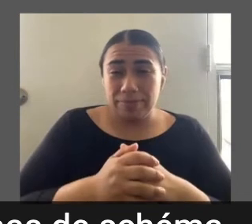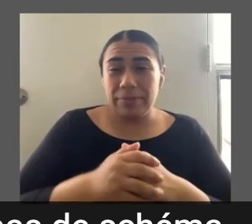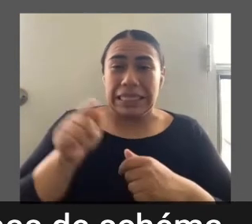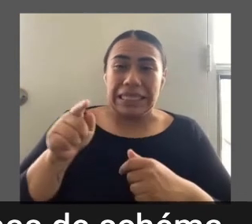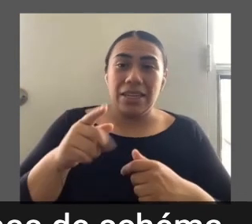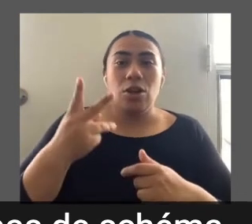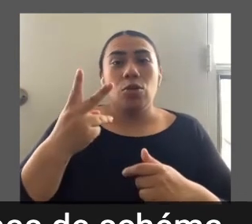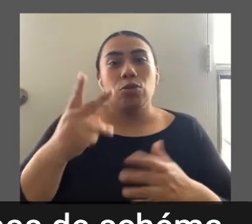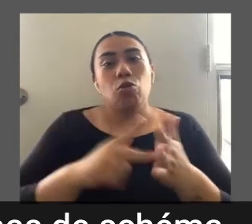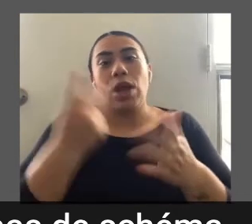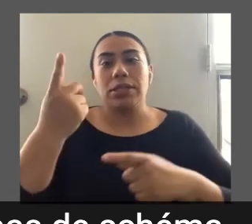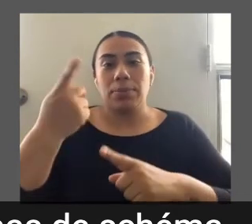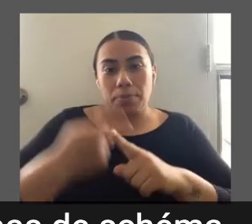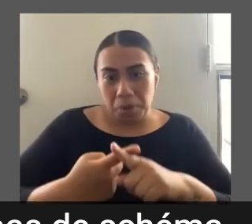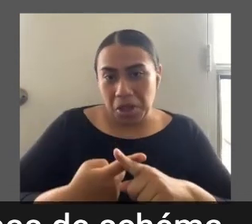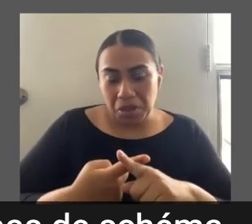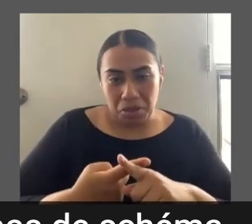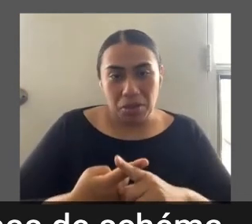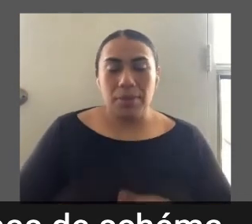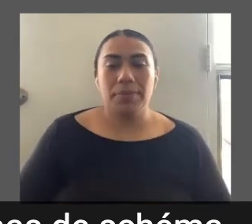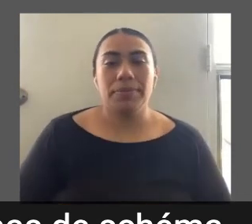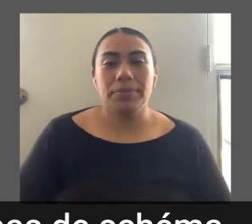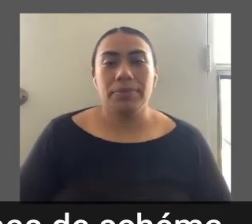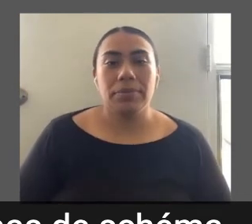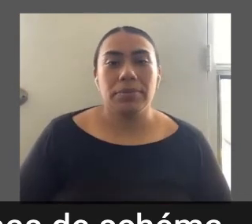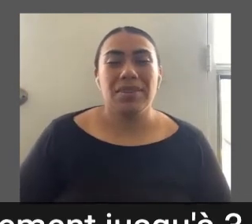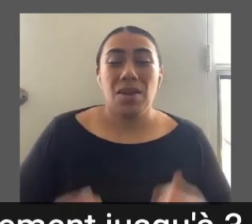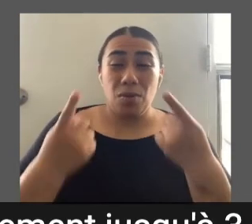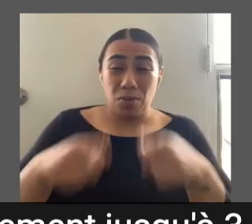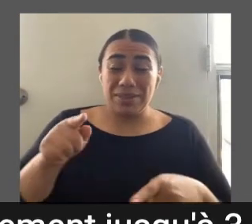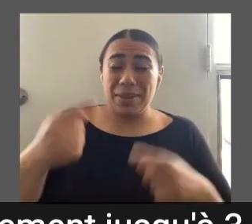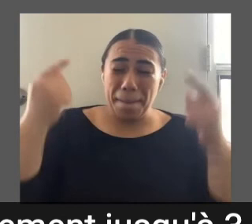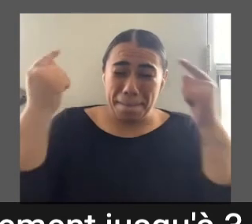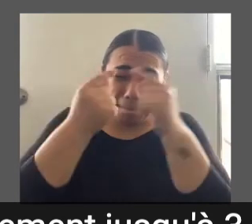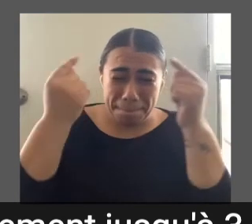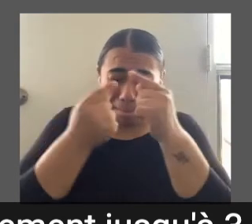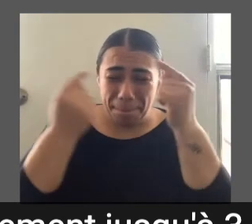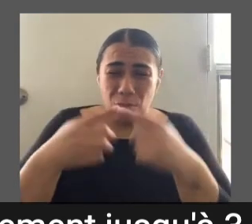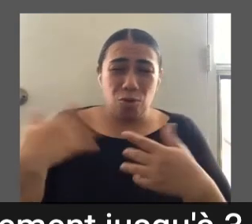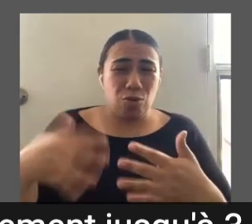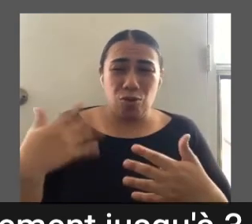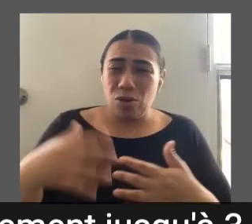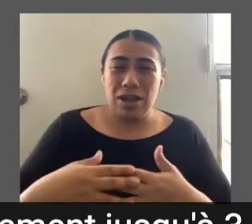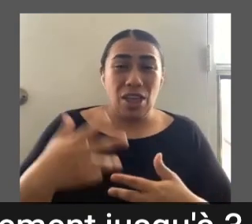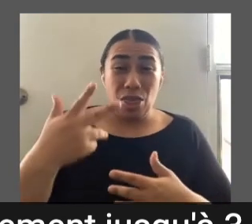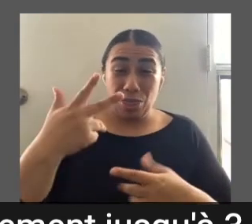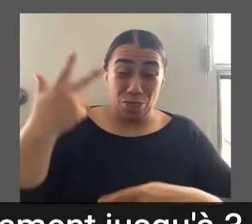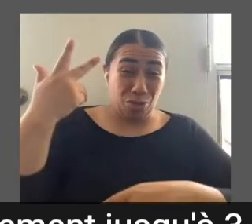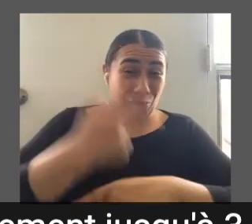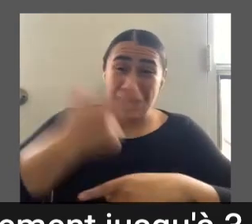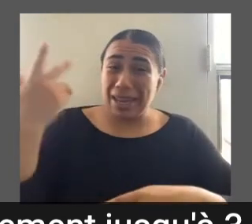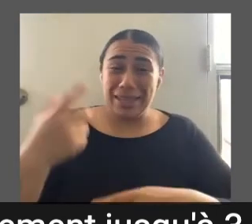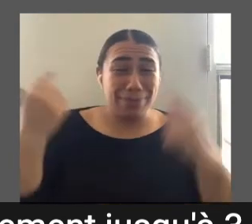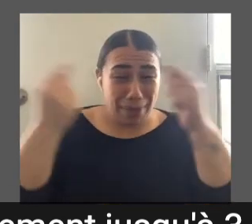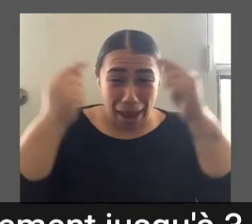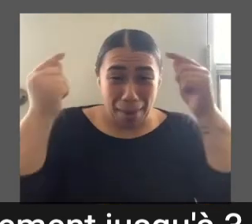has them up to 1 to 2 times a month, but no consistent pattern to them. When she does have a migraine, they normally last